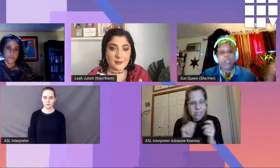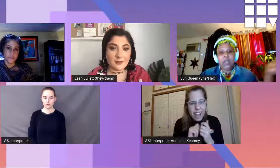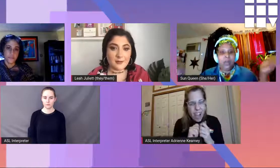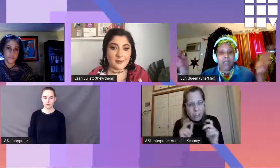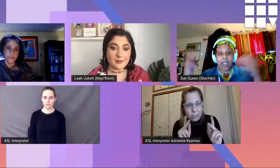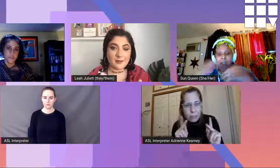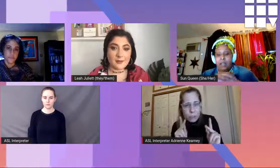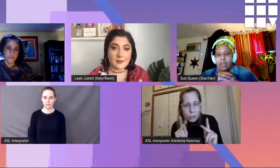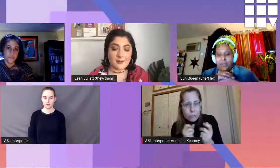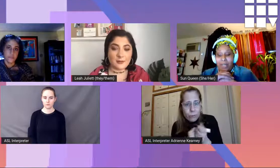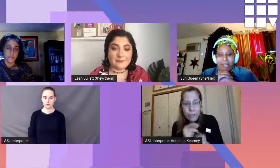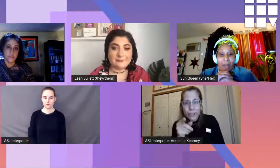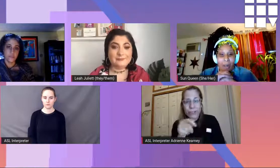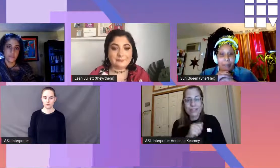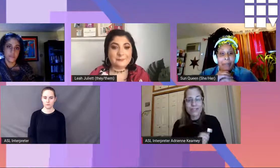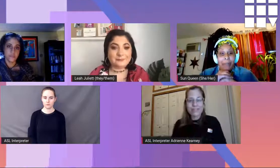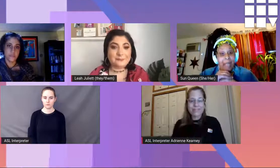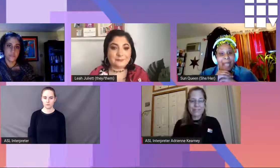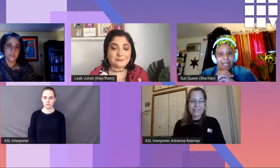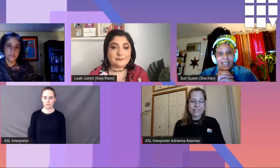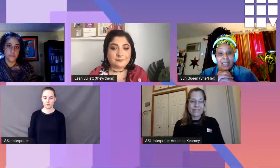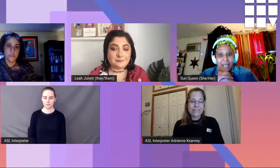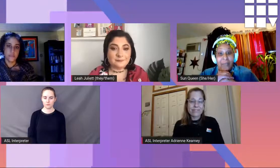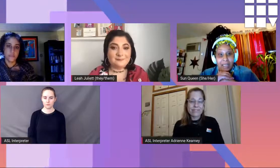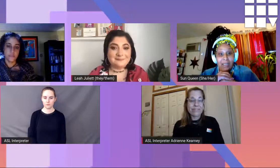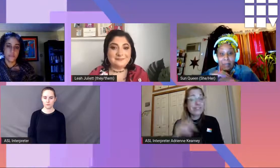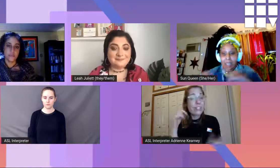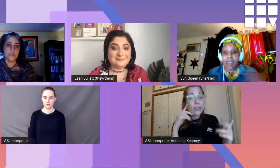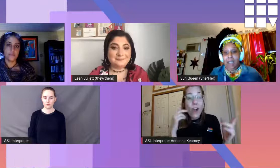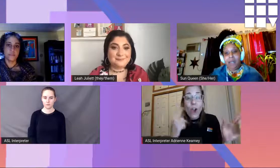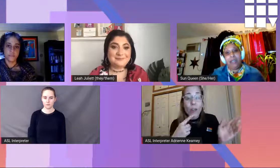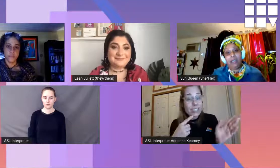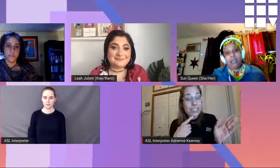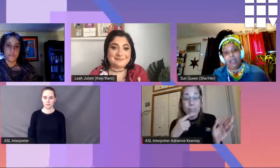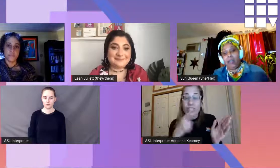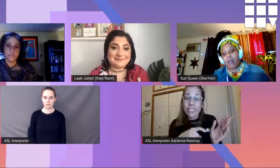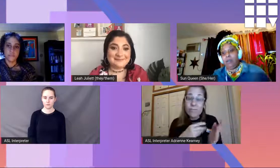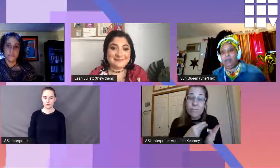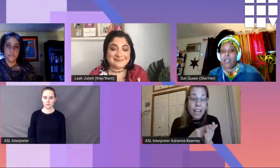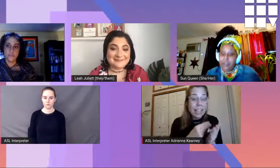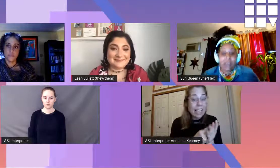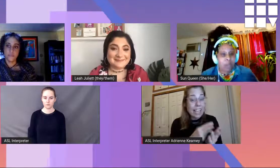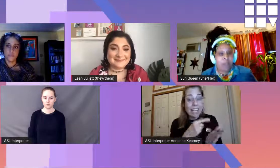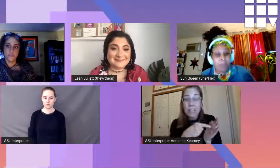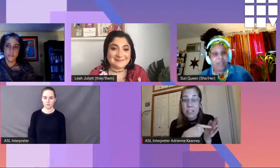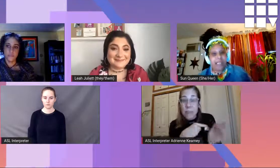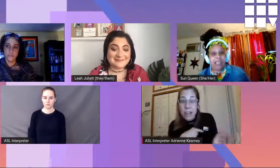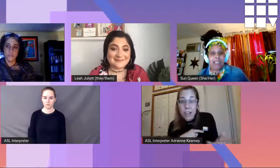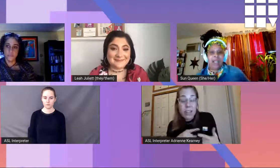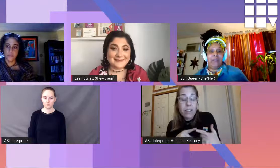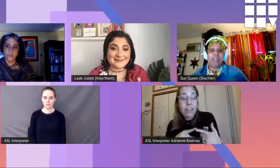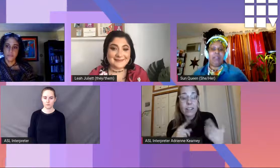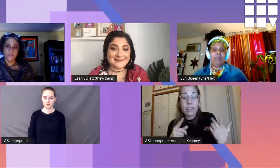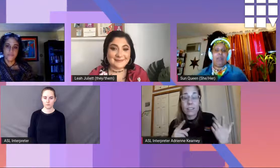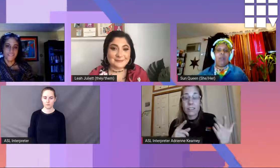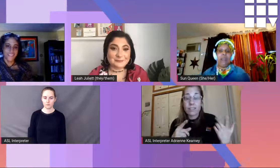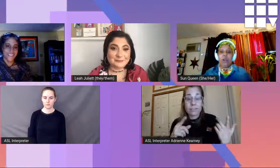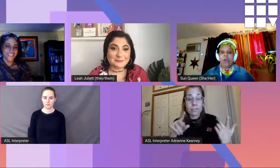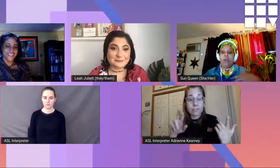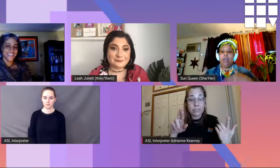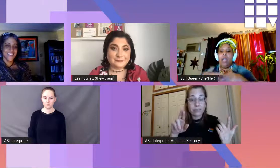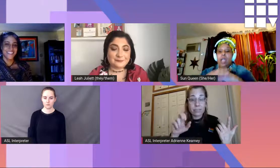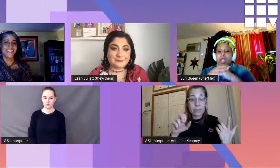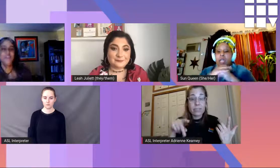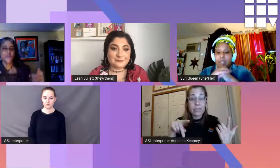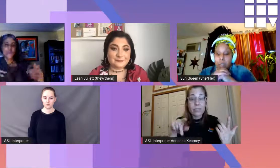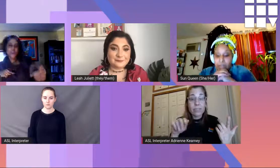Well, I think you said it, right? Pay us, give us money, give us our reparations, give us what we